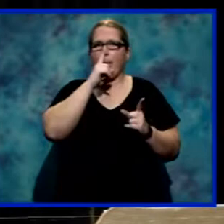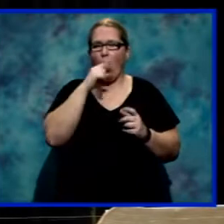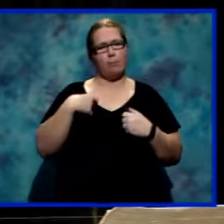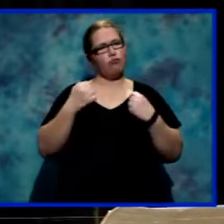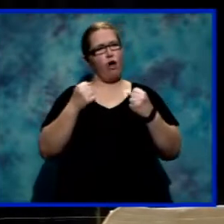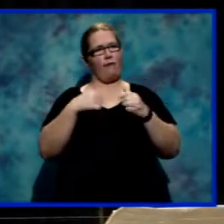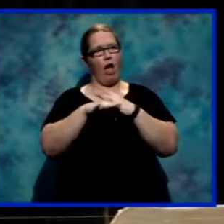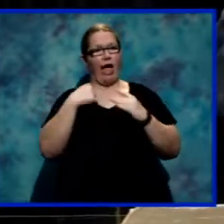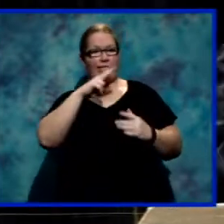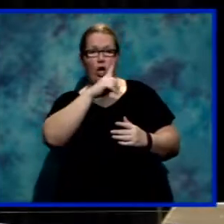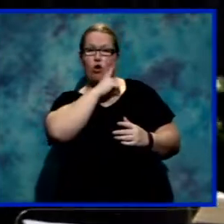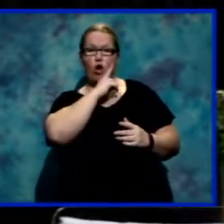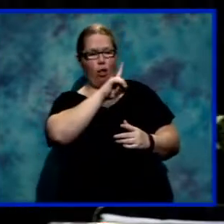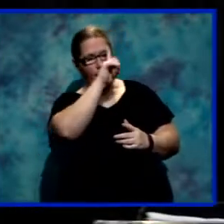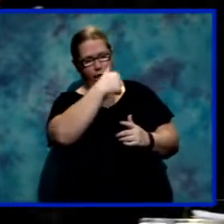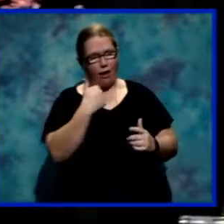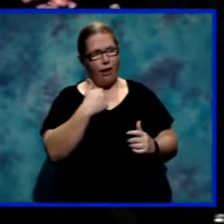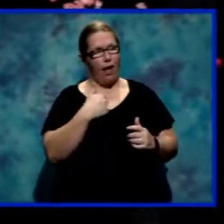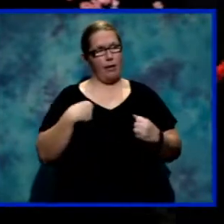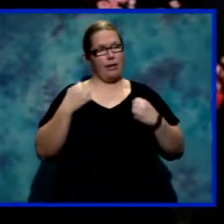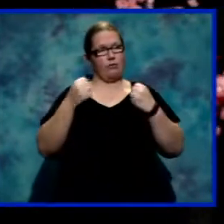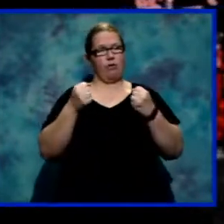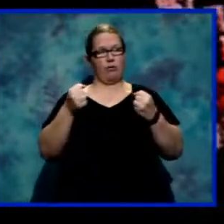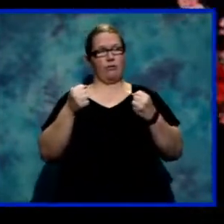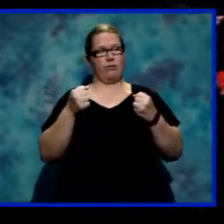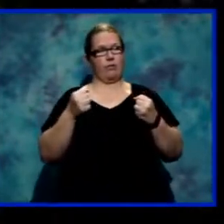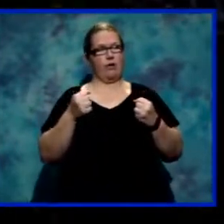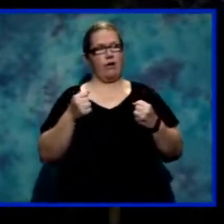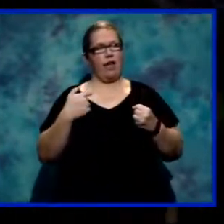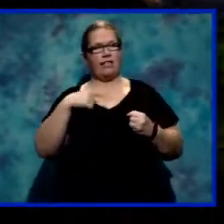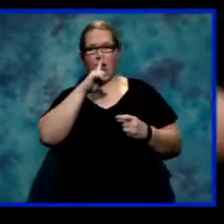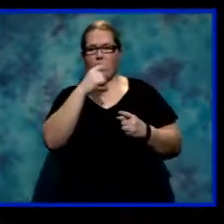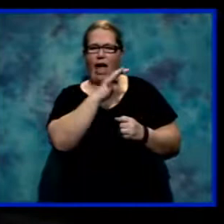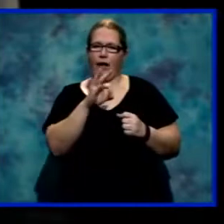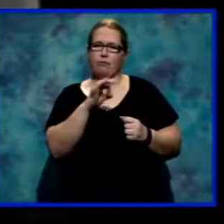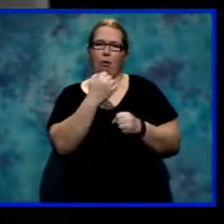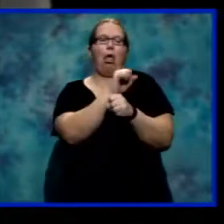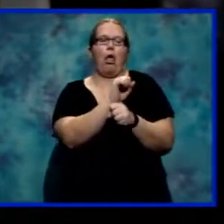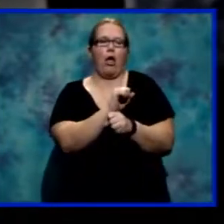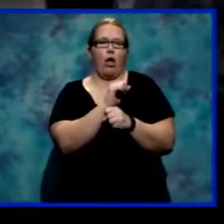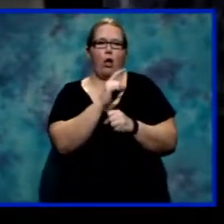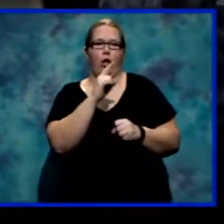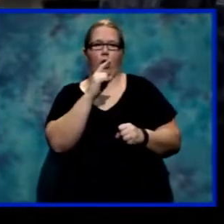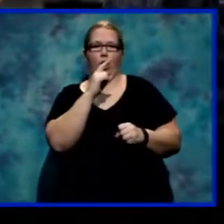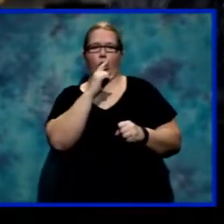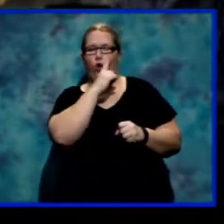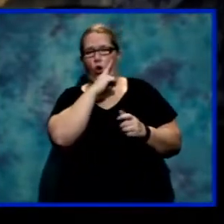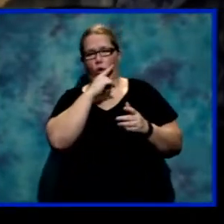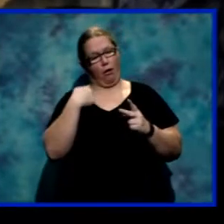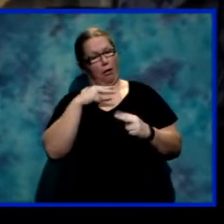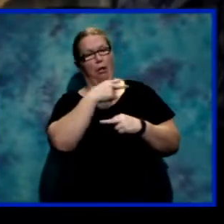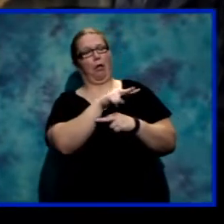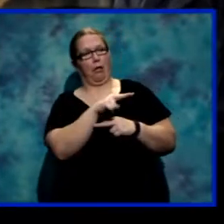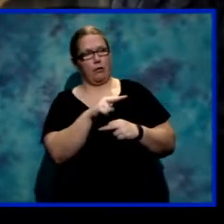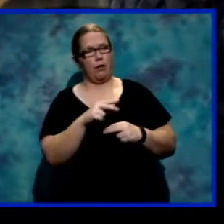driving along and I see a good-looking girl walking along the street. Now, boys, man, you can't ban women, good-looking women, from walking down the street. Amen.